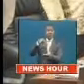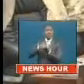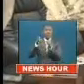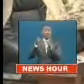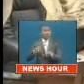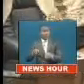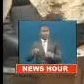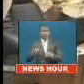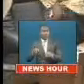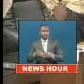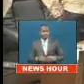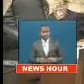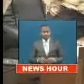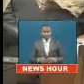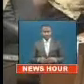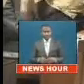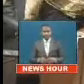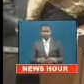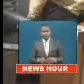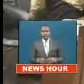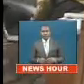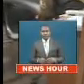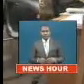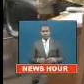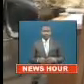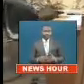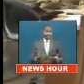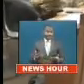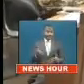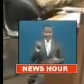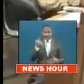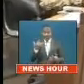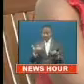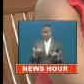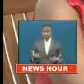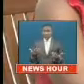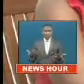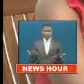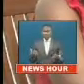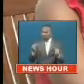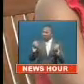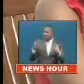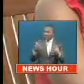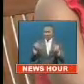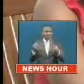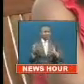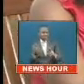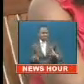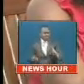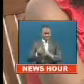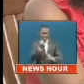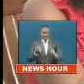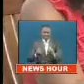if perpetrators of these crimes go unpunished. Due to the air of impunity with which these crimes were